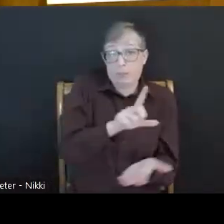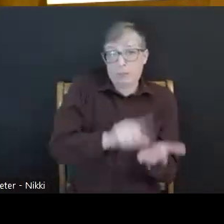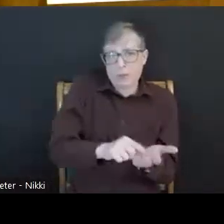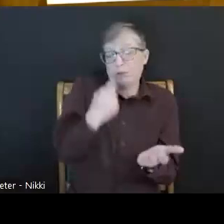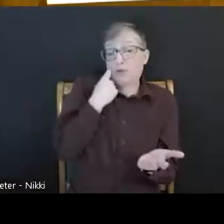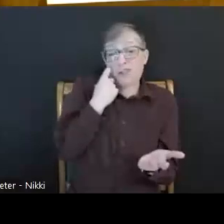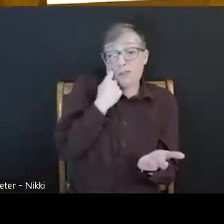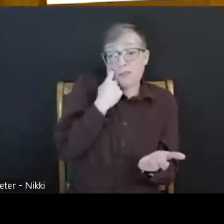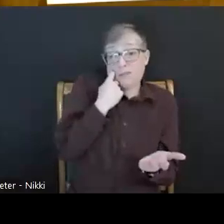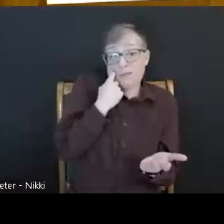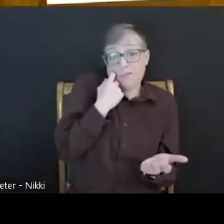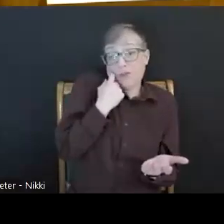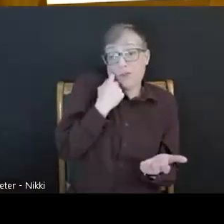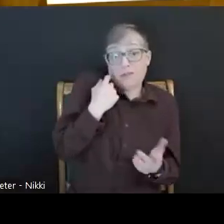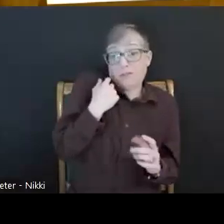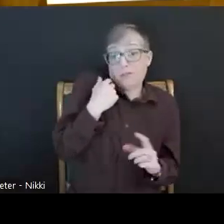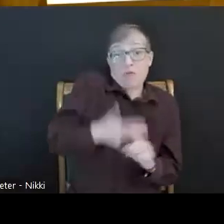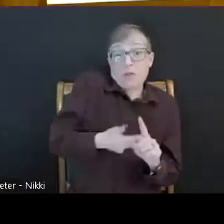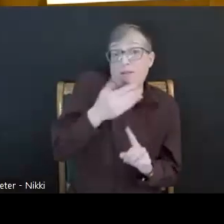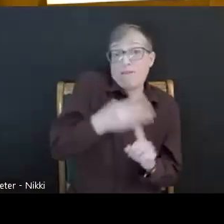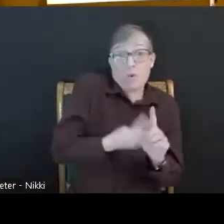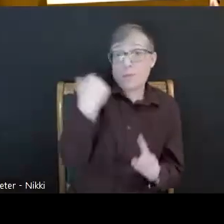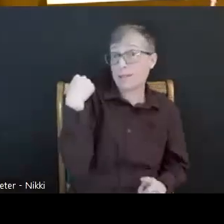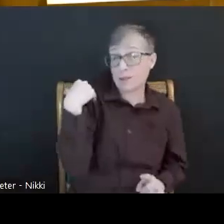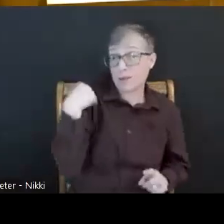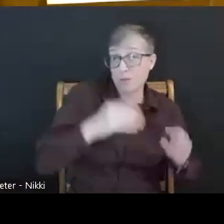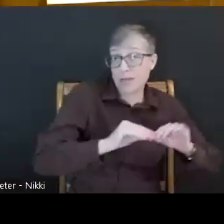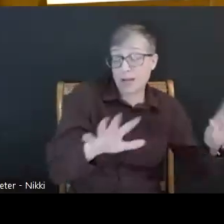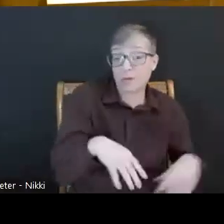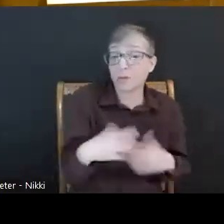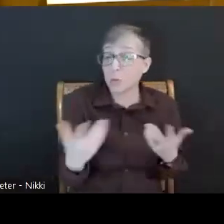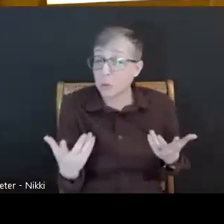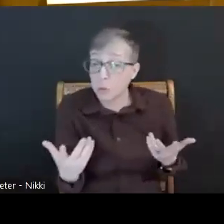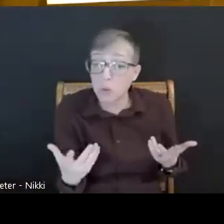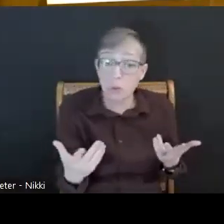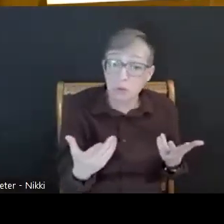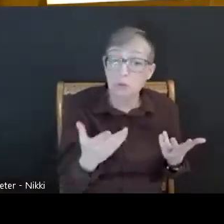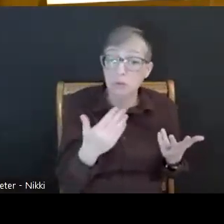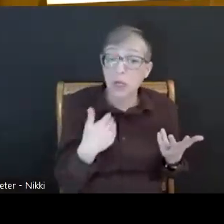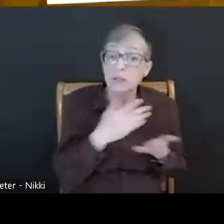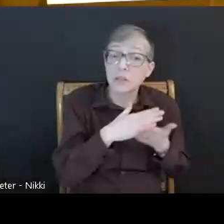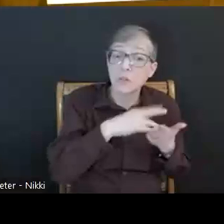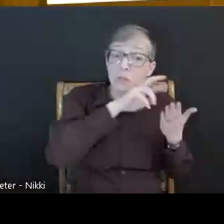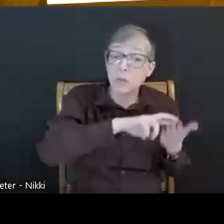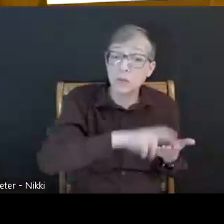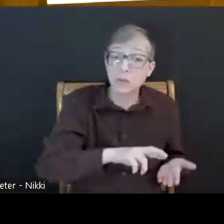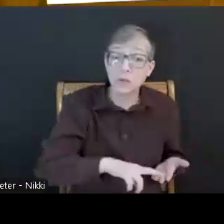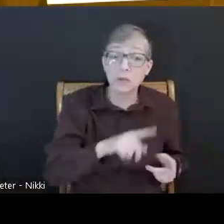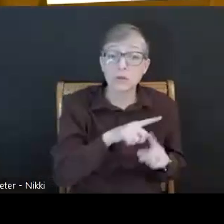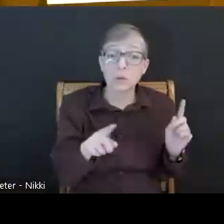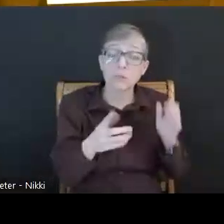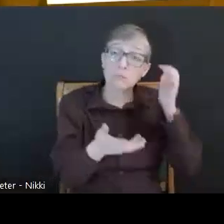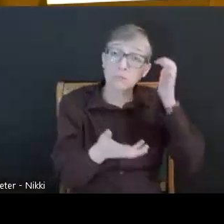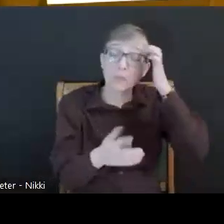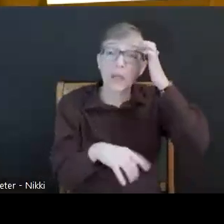and meta-analysis. So this gives you an idea. There's already a decent literature out there on this, and it was in, JAMA Network. So this was based